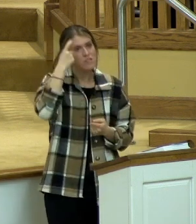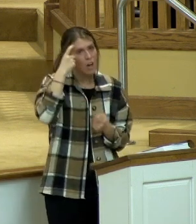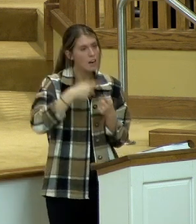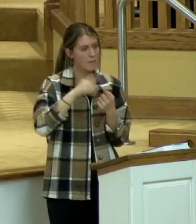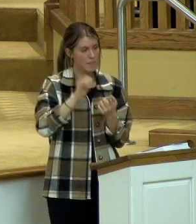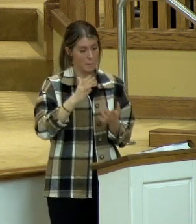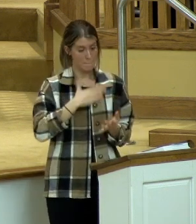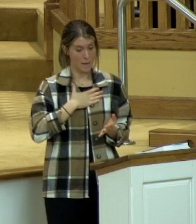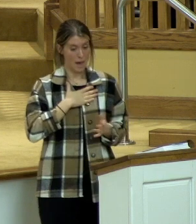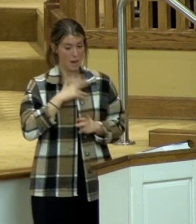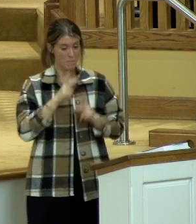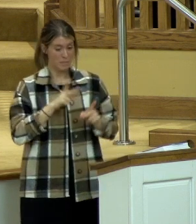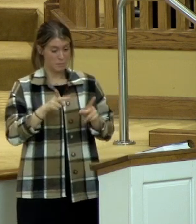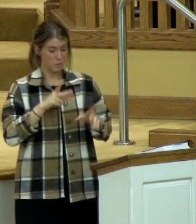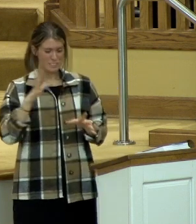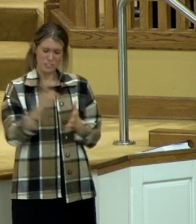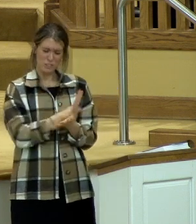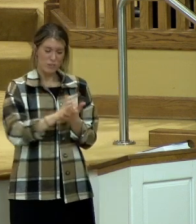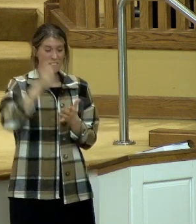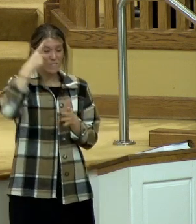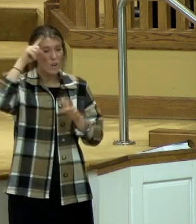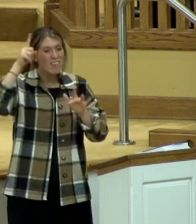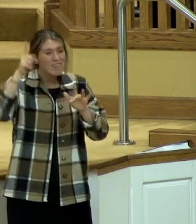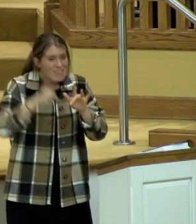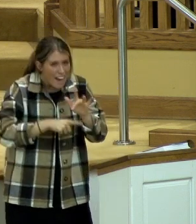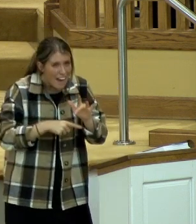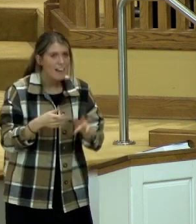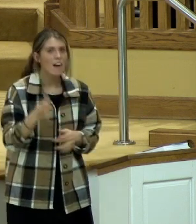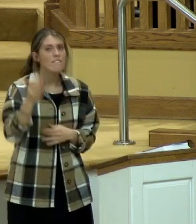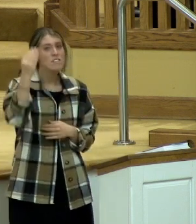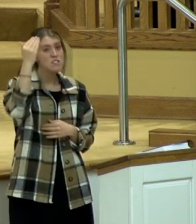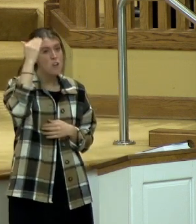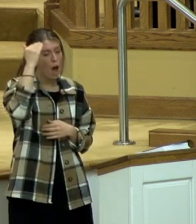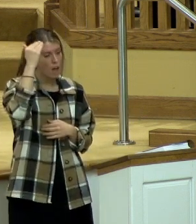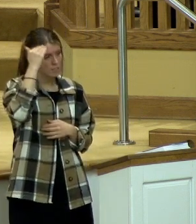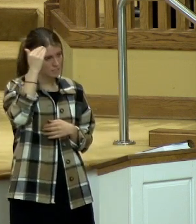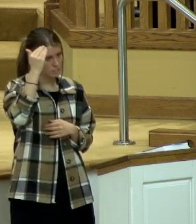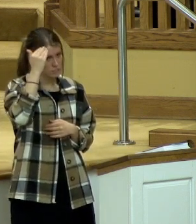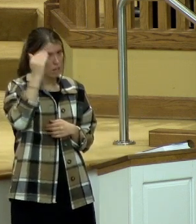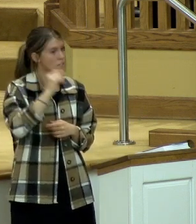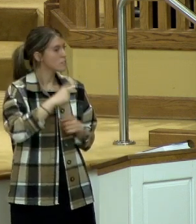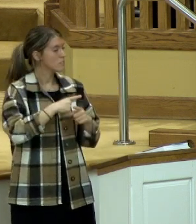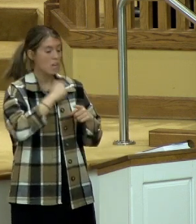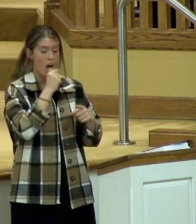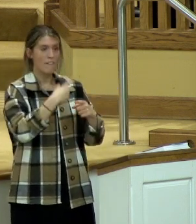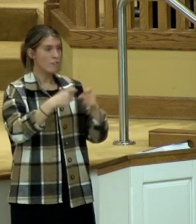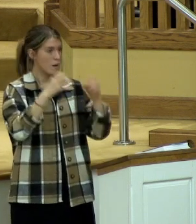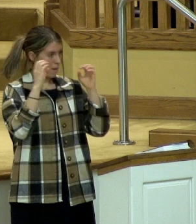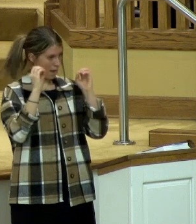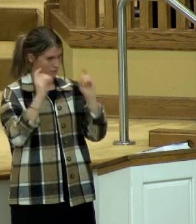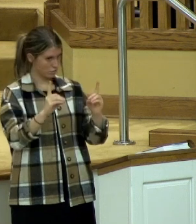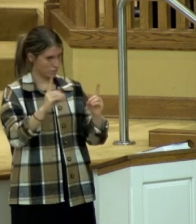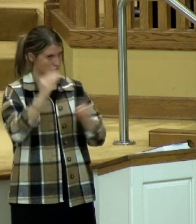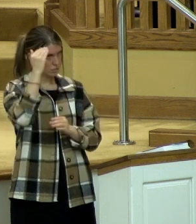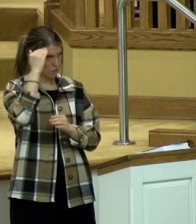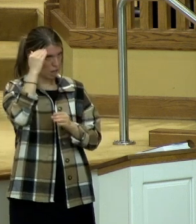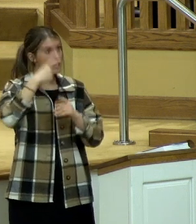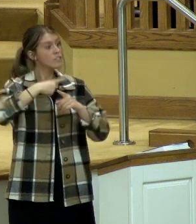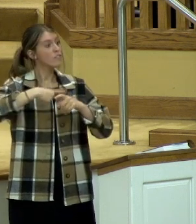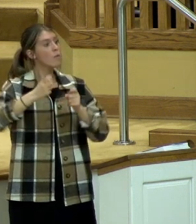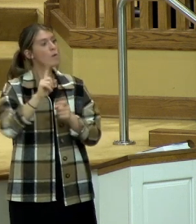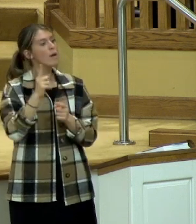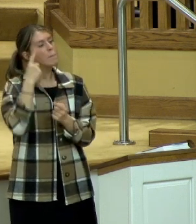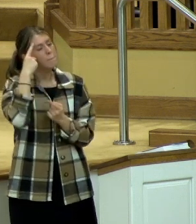My people are destroyed for a lack of, right? Knowledge does not come from education. Don't miss this now. Knowledge comes from